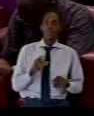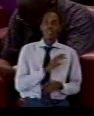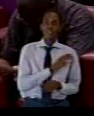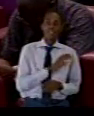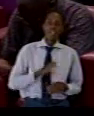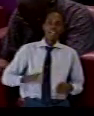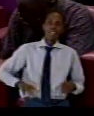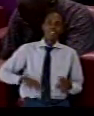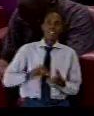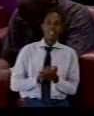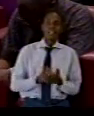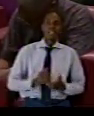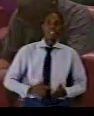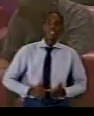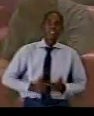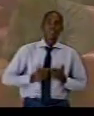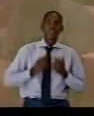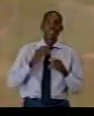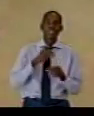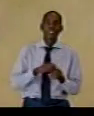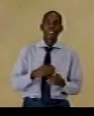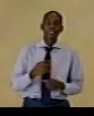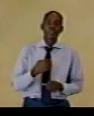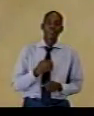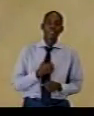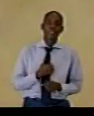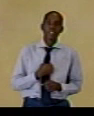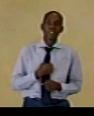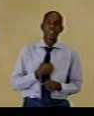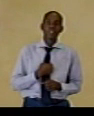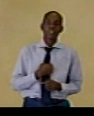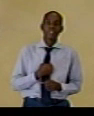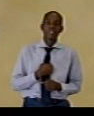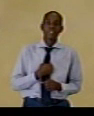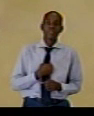But Christ that liveth in me,